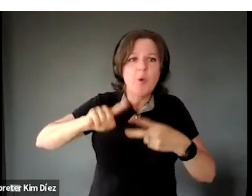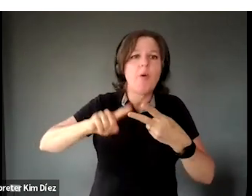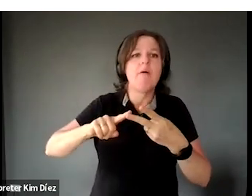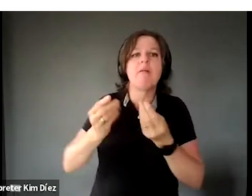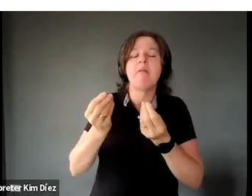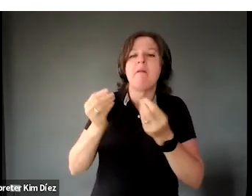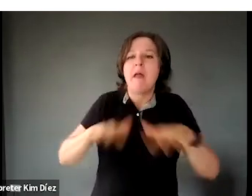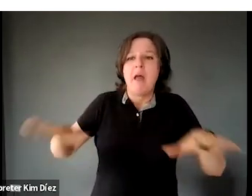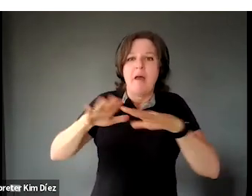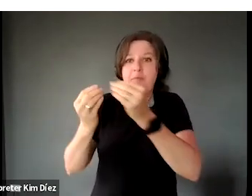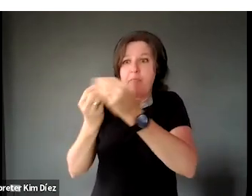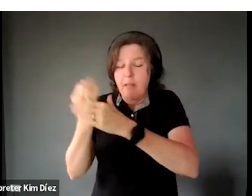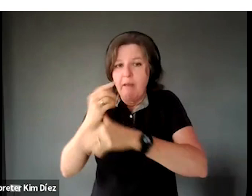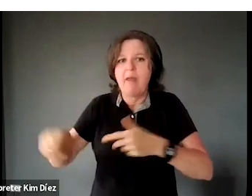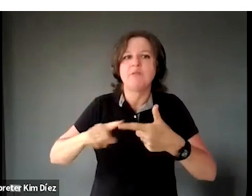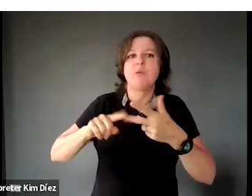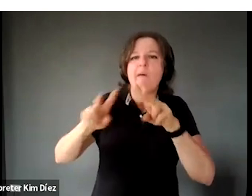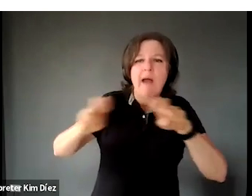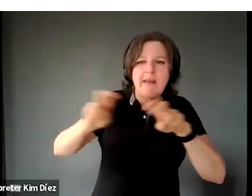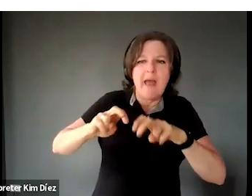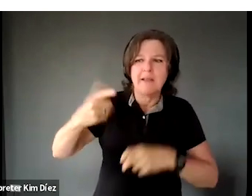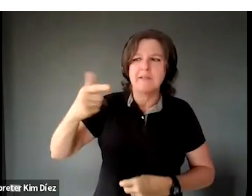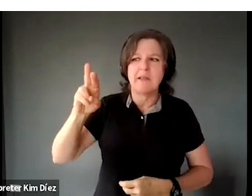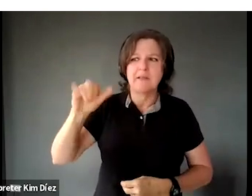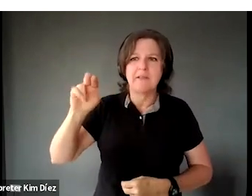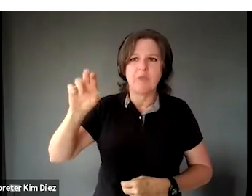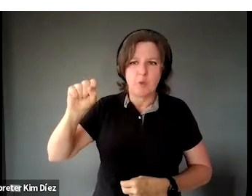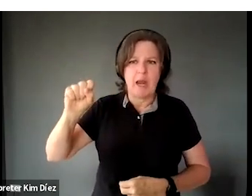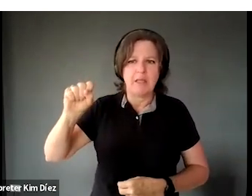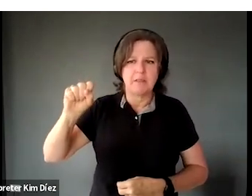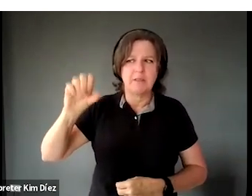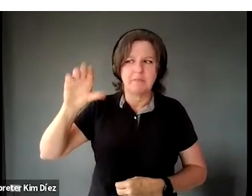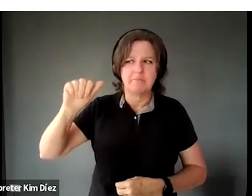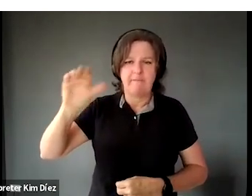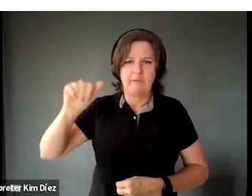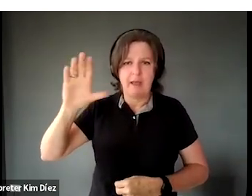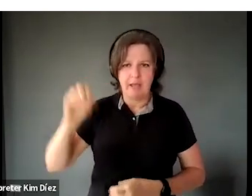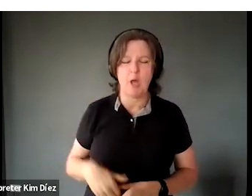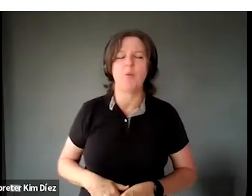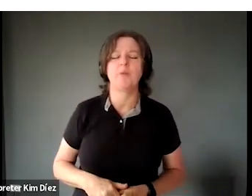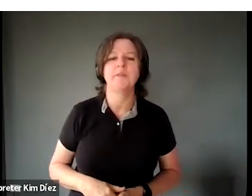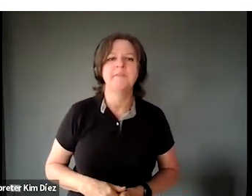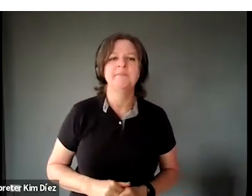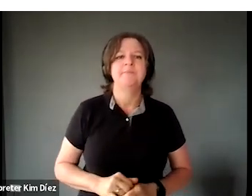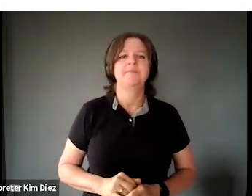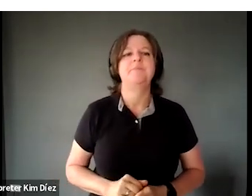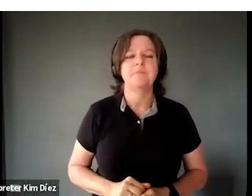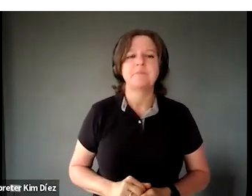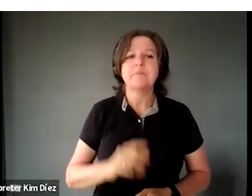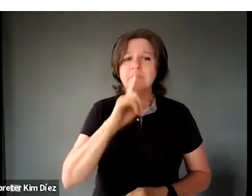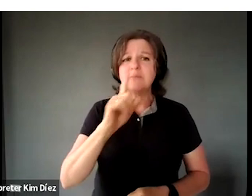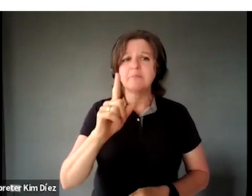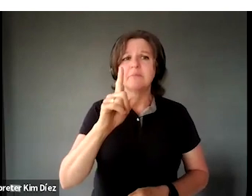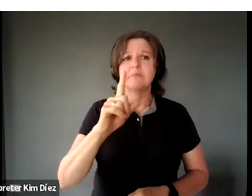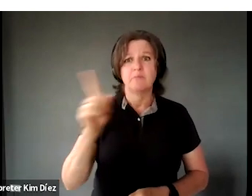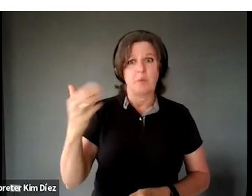soil analysis, leaf analysis, and bean analysis. So we need to be able to implement